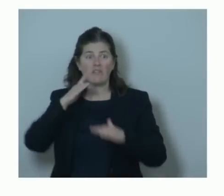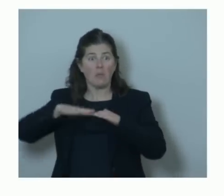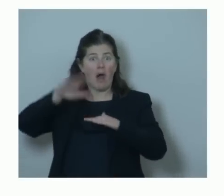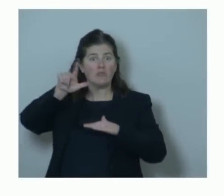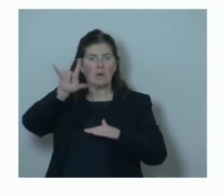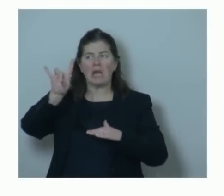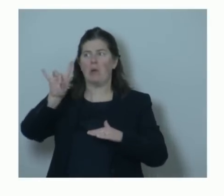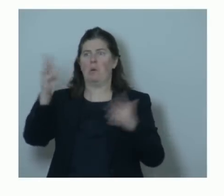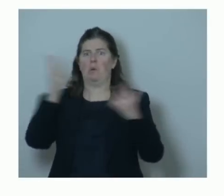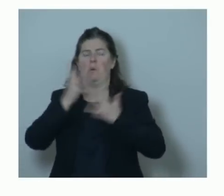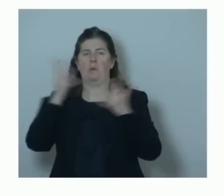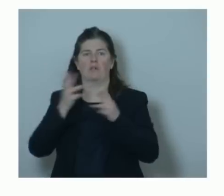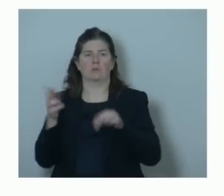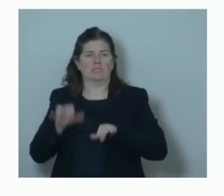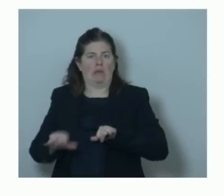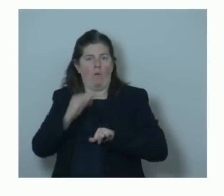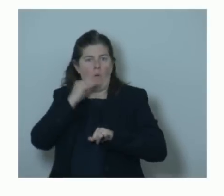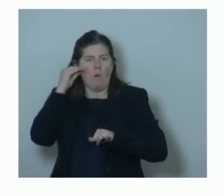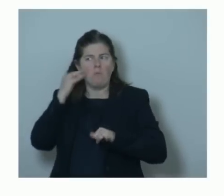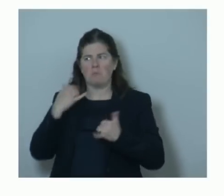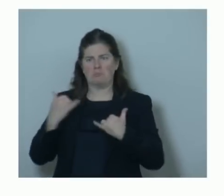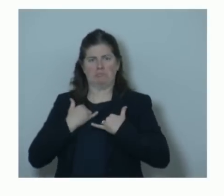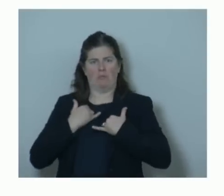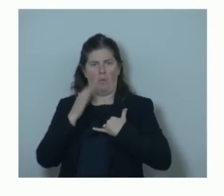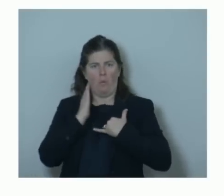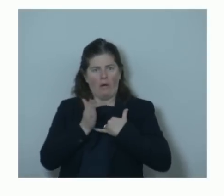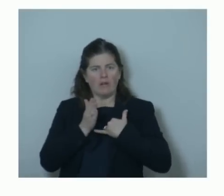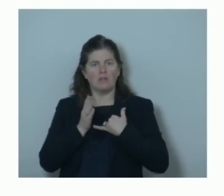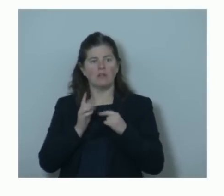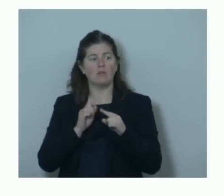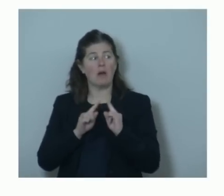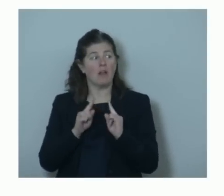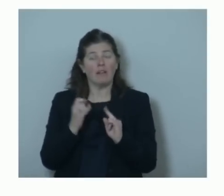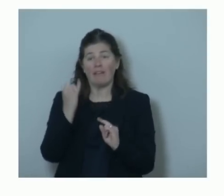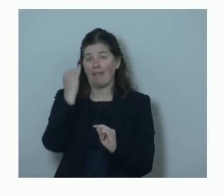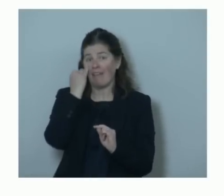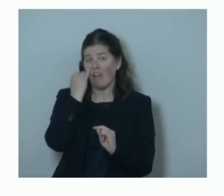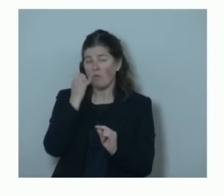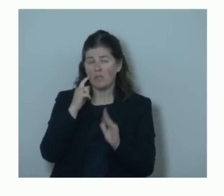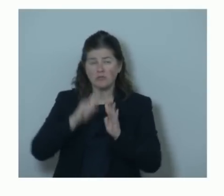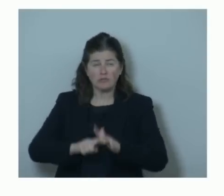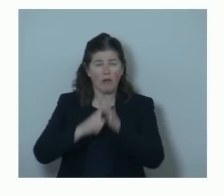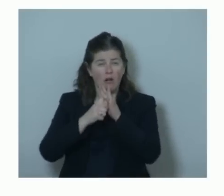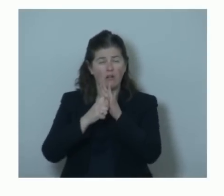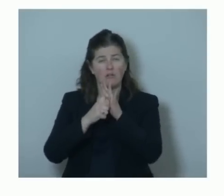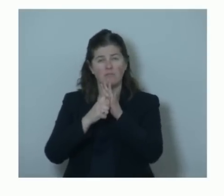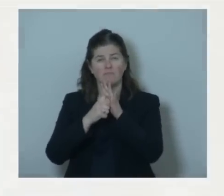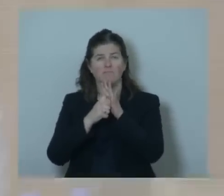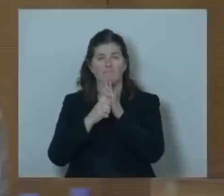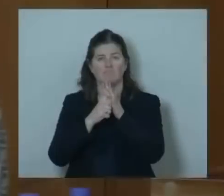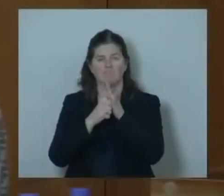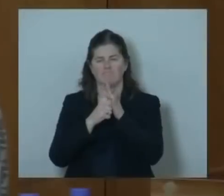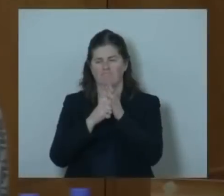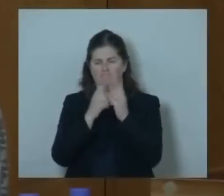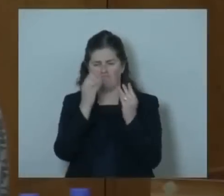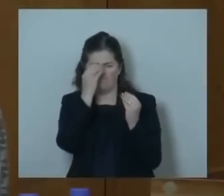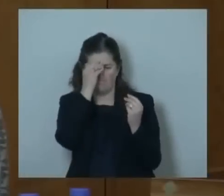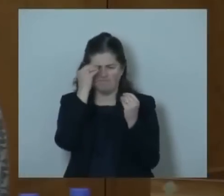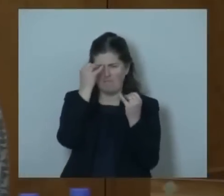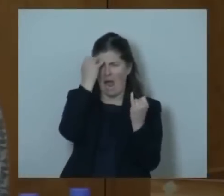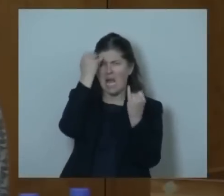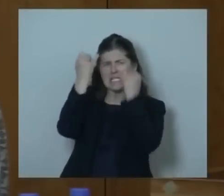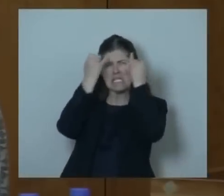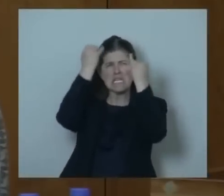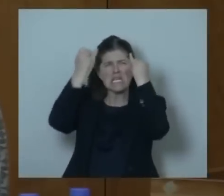28% chance of dying if we stayed in the house. And so when we start coming up with ideas of